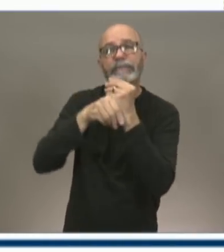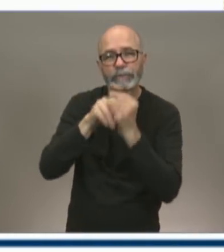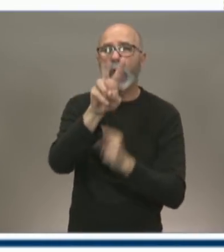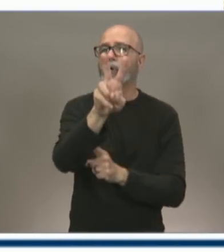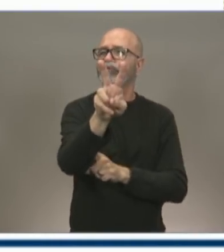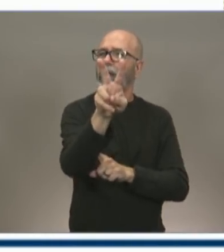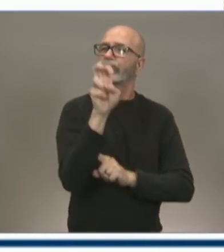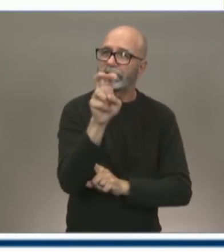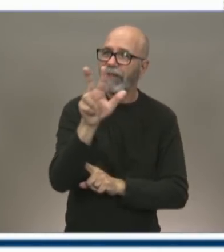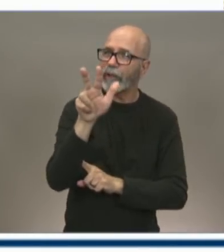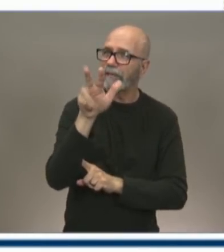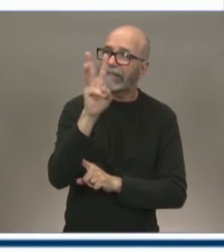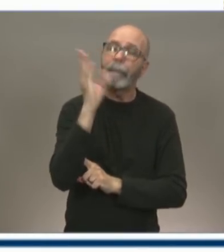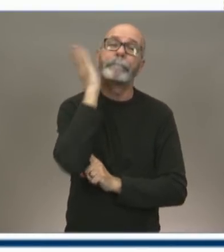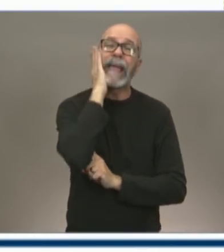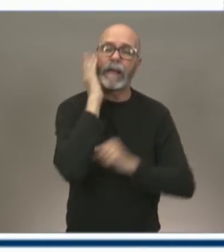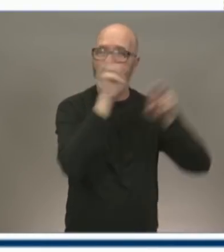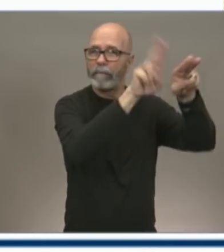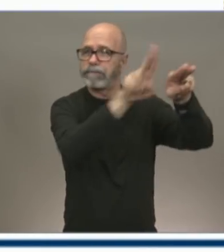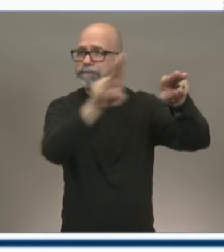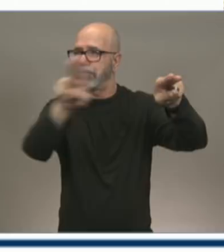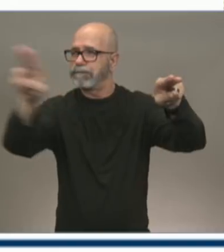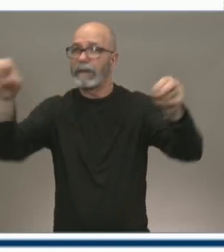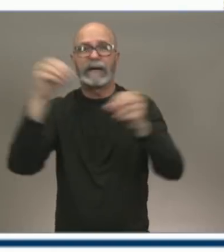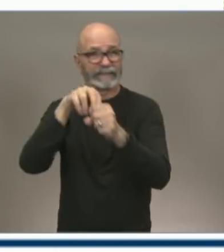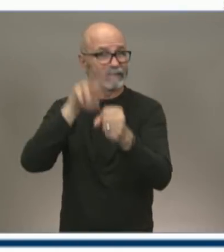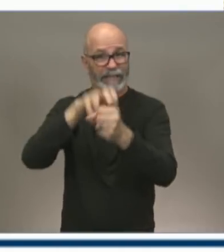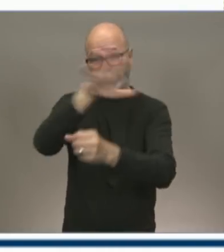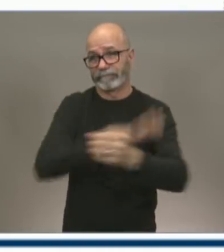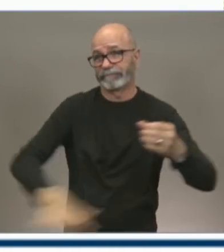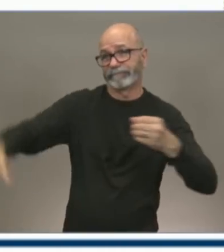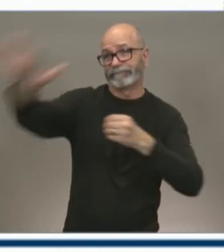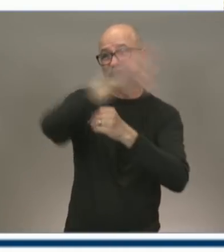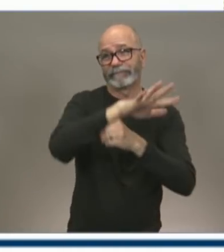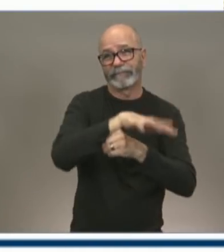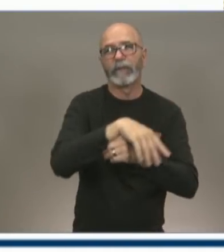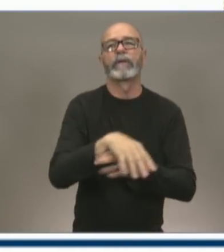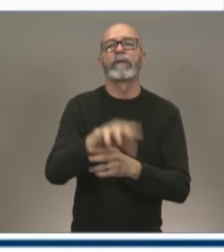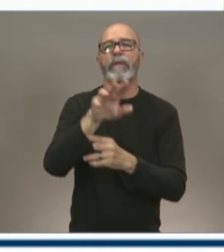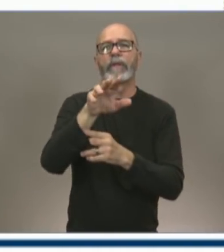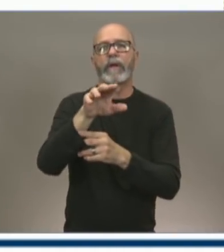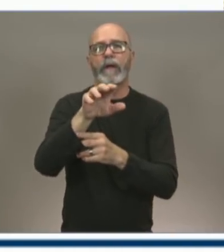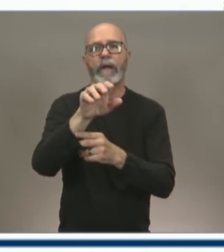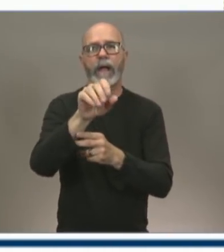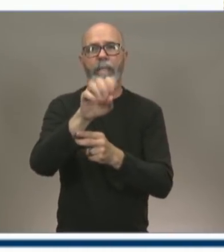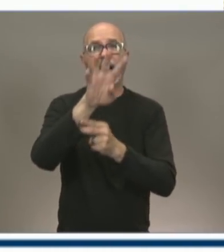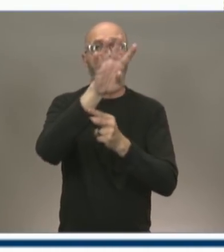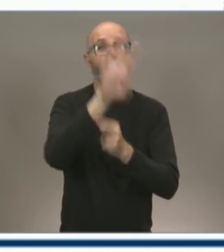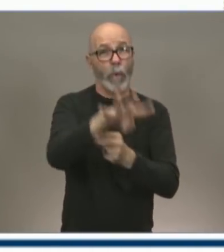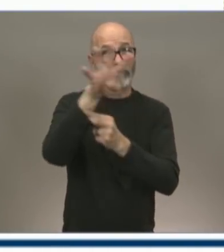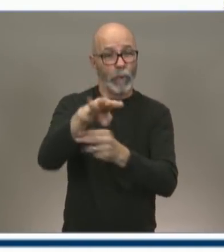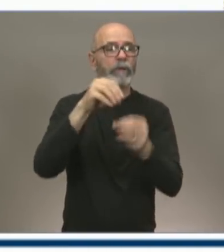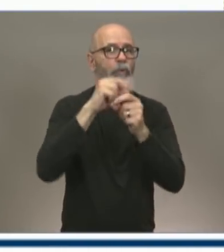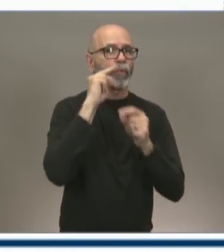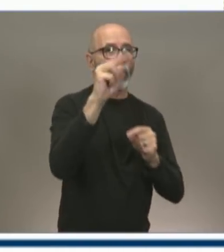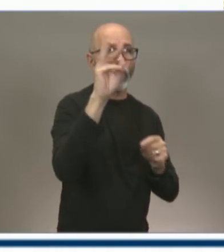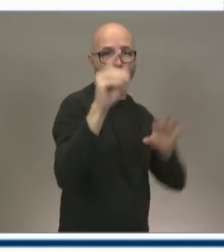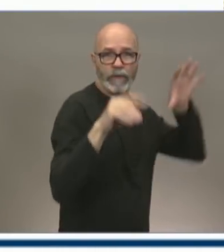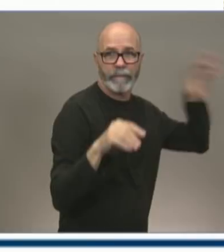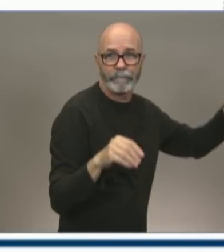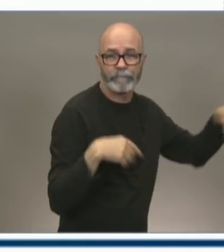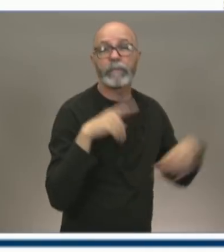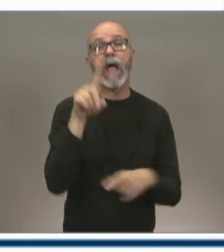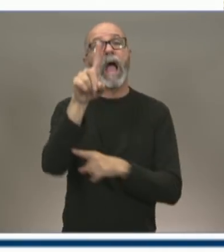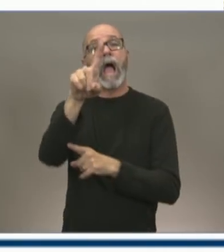Zone. 44 of those will go to Northwood and Halifax. The remaining 192 will be in facilities determined throughout a